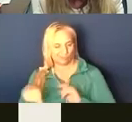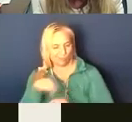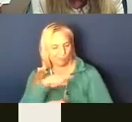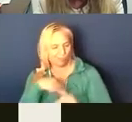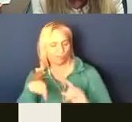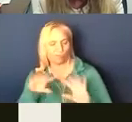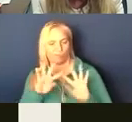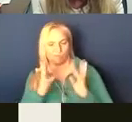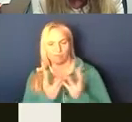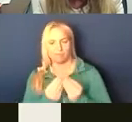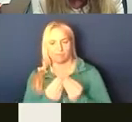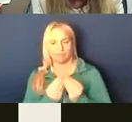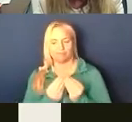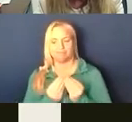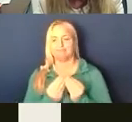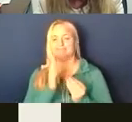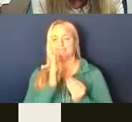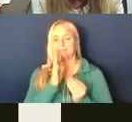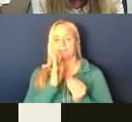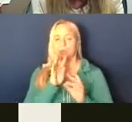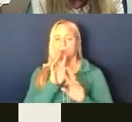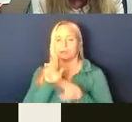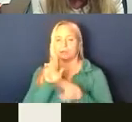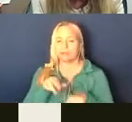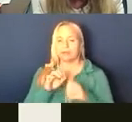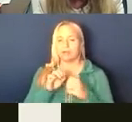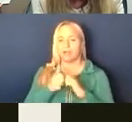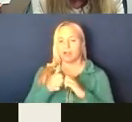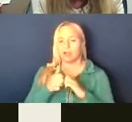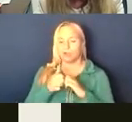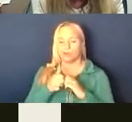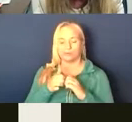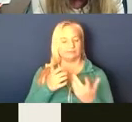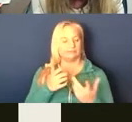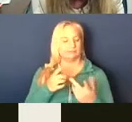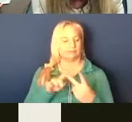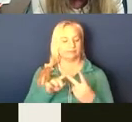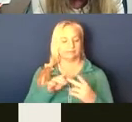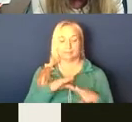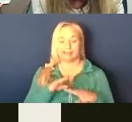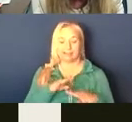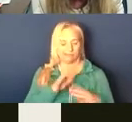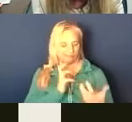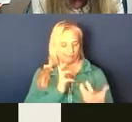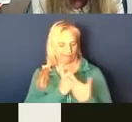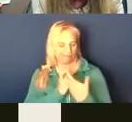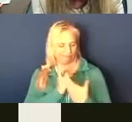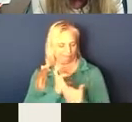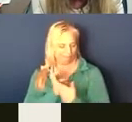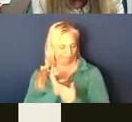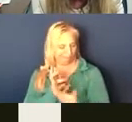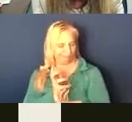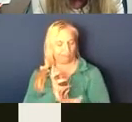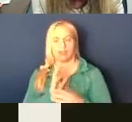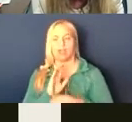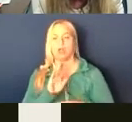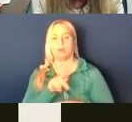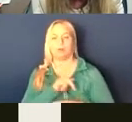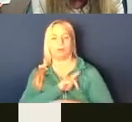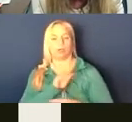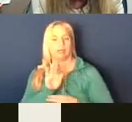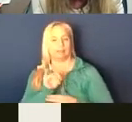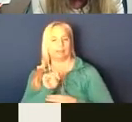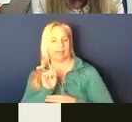how we are responding to behaviors, how our own personal biases